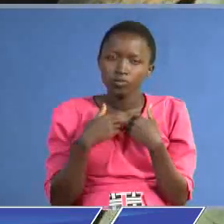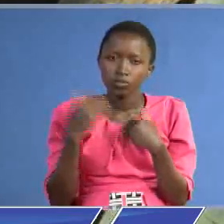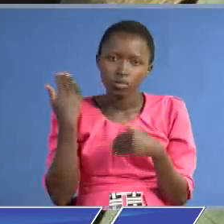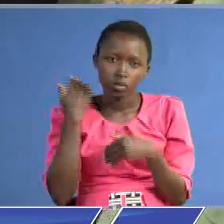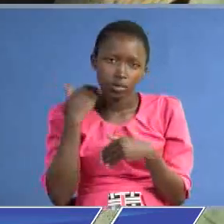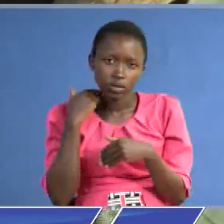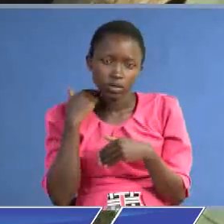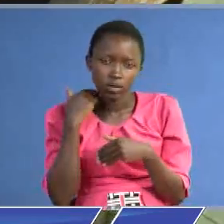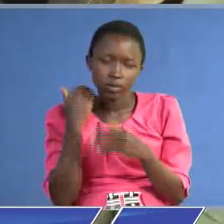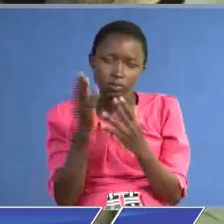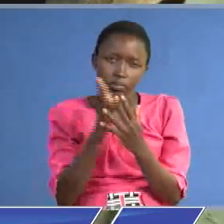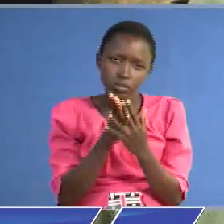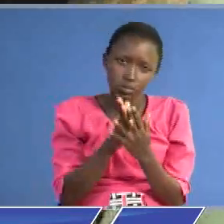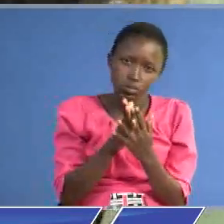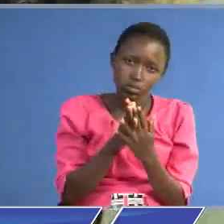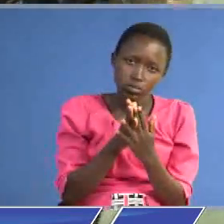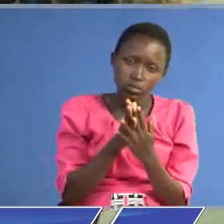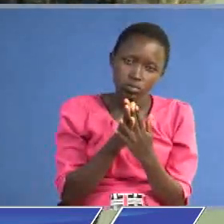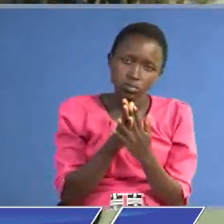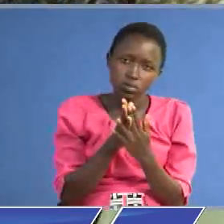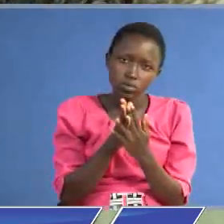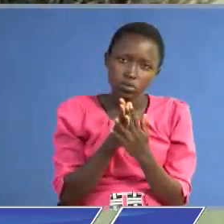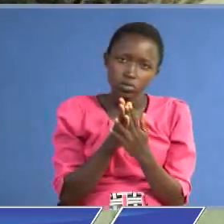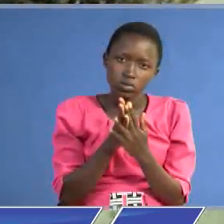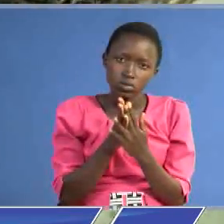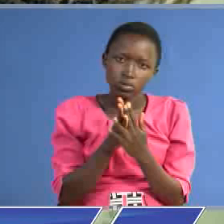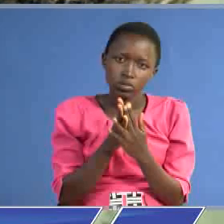along this line between